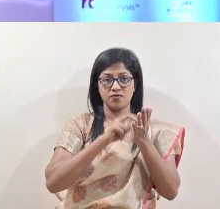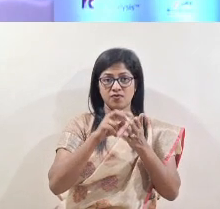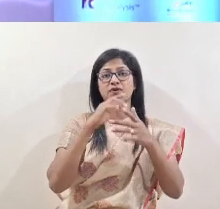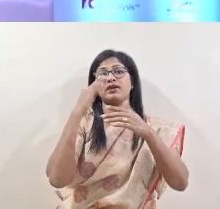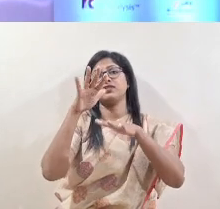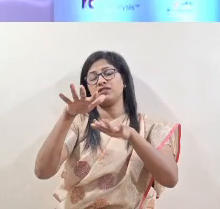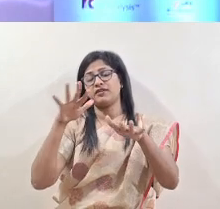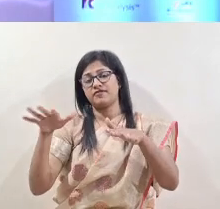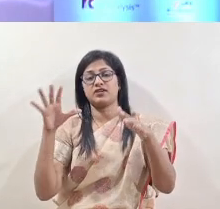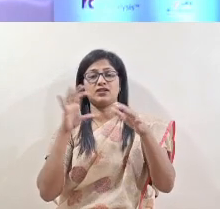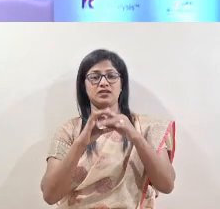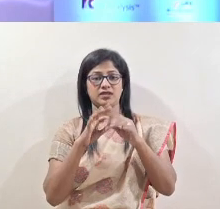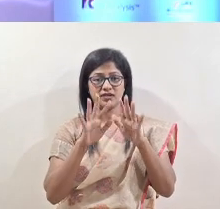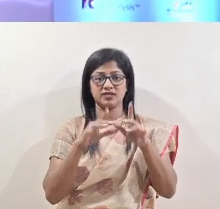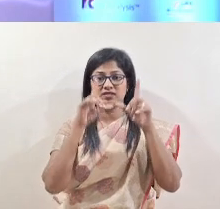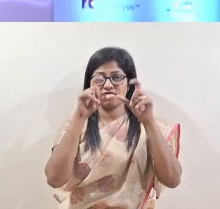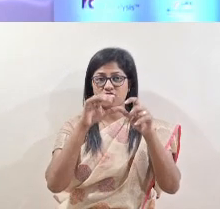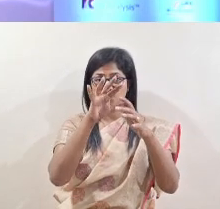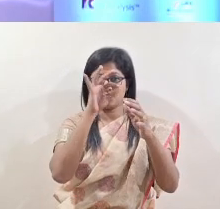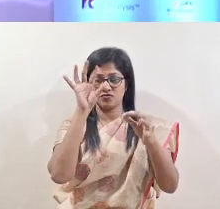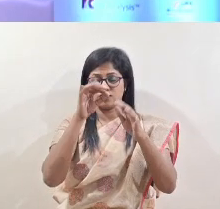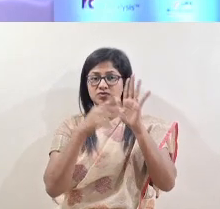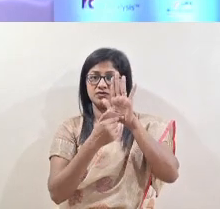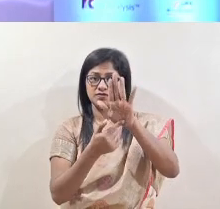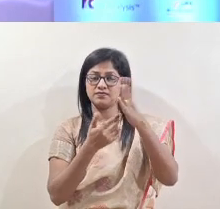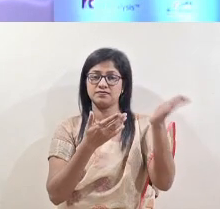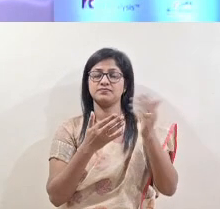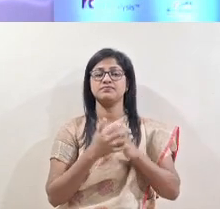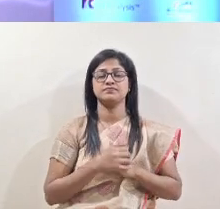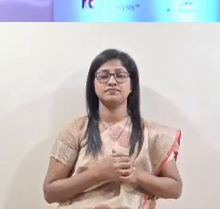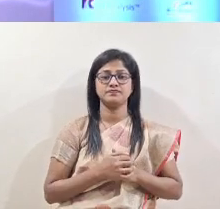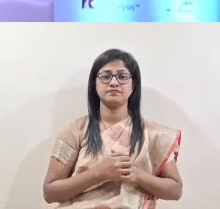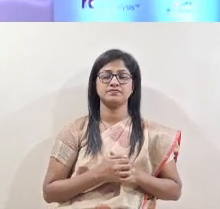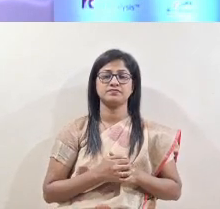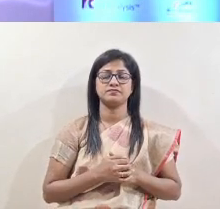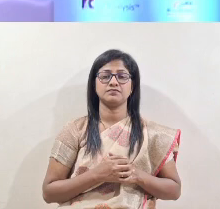traffic volume. These are these images of the selected study area.